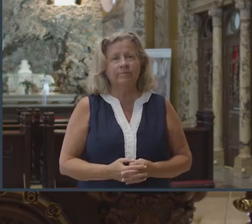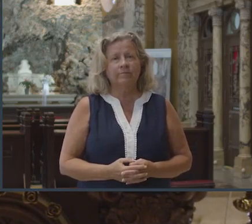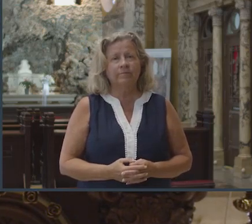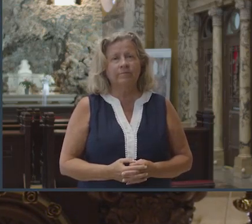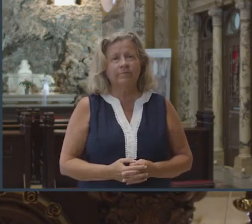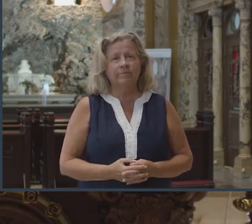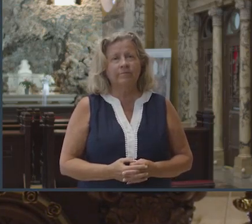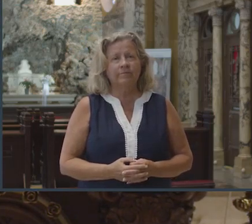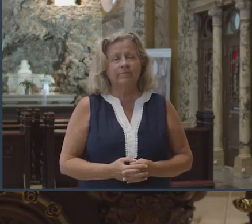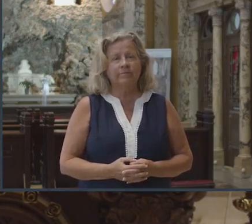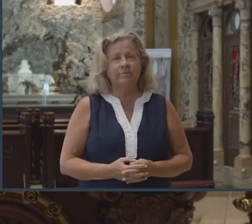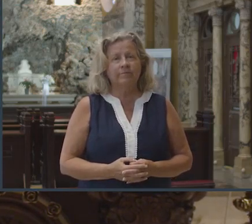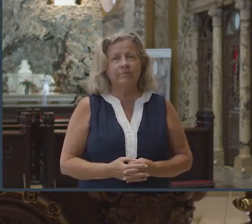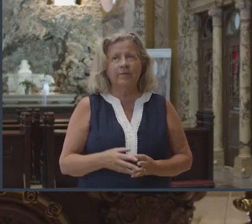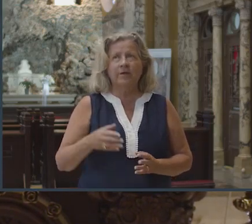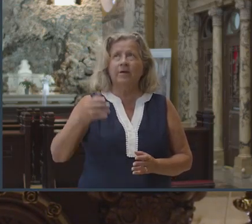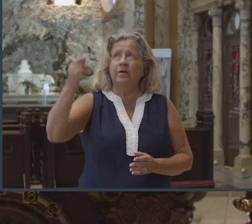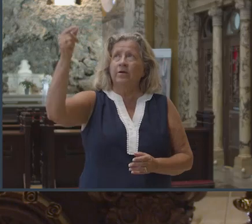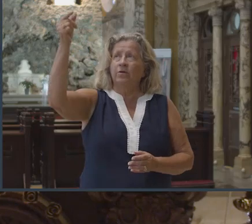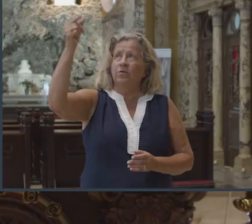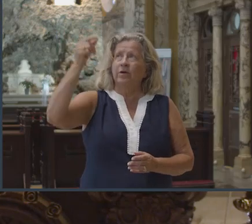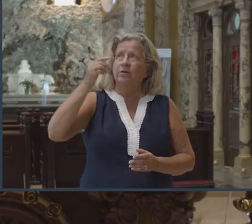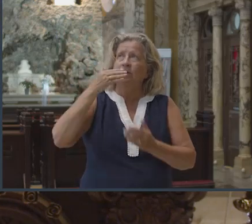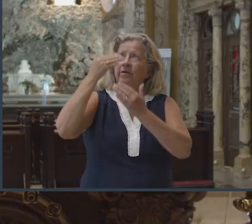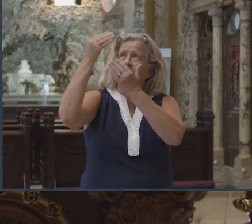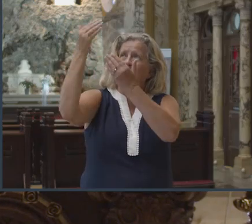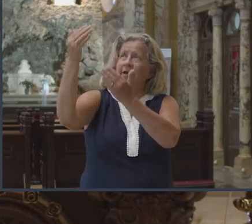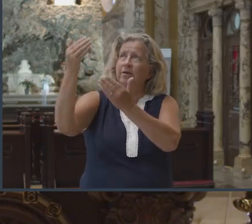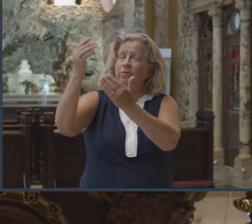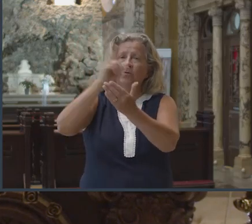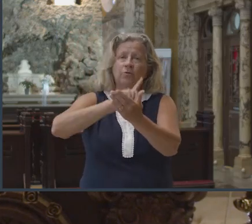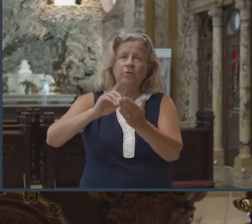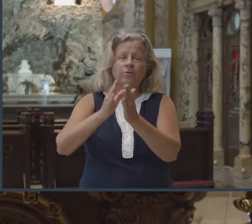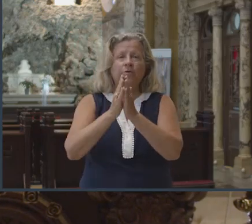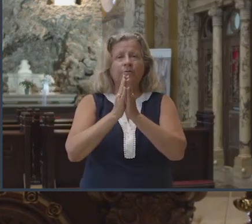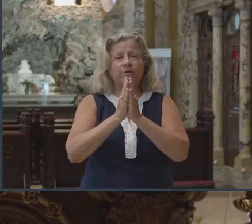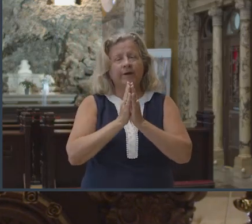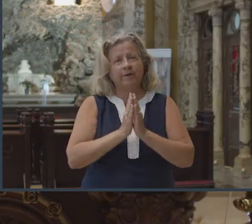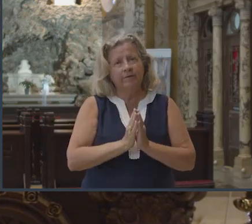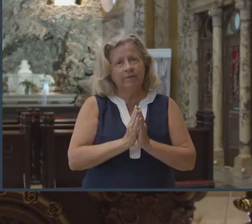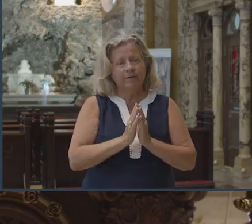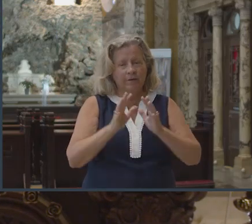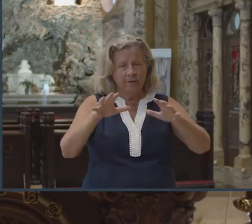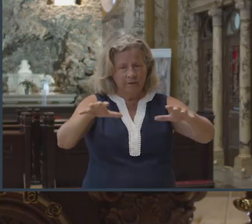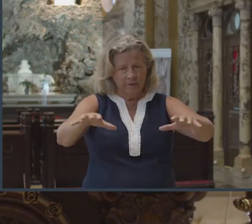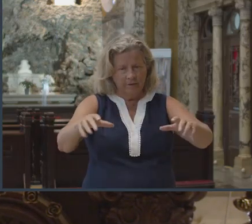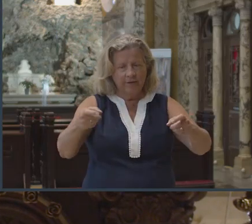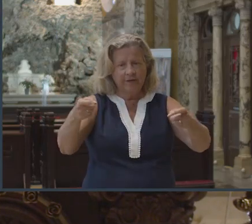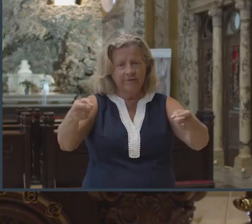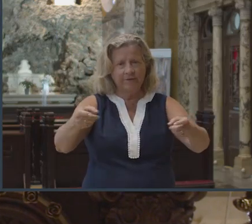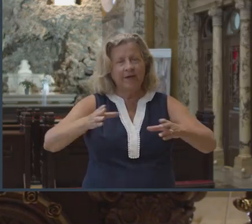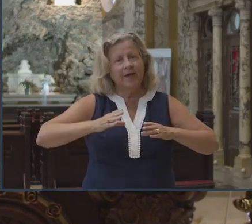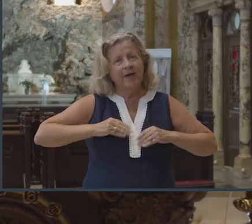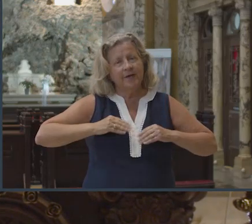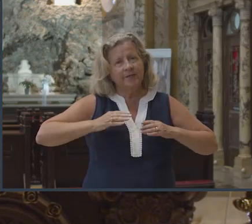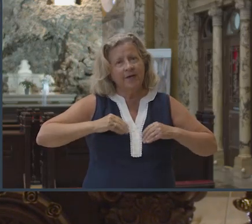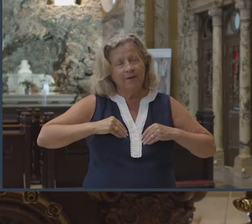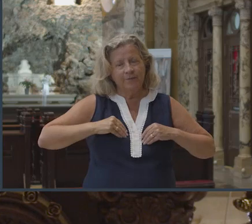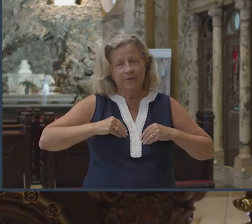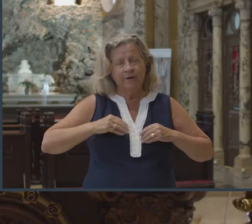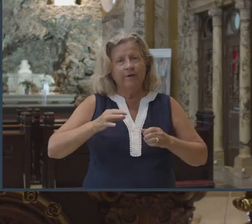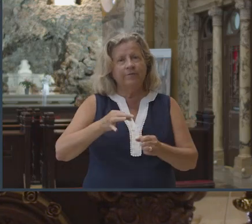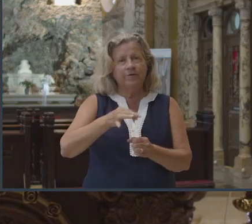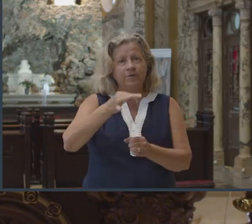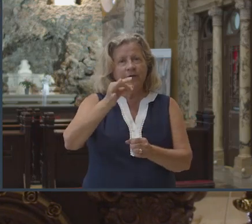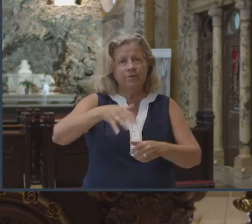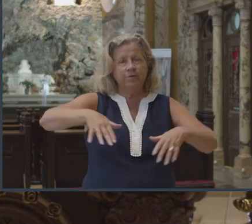holy church. Graciously sanctify these gifts, O Lord, we pray, and accepting the oblation of this spiritual